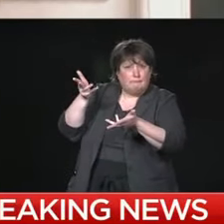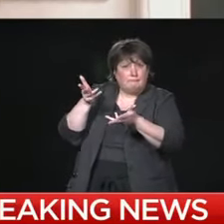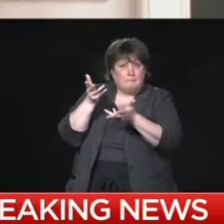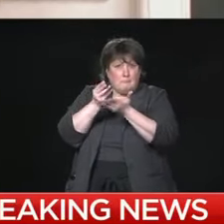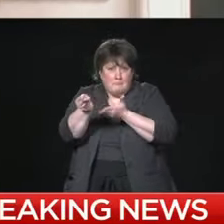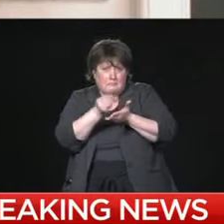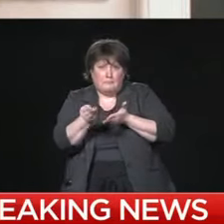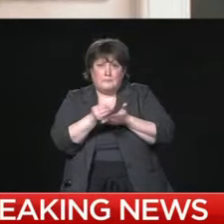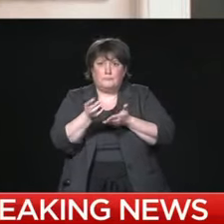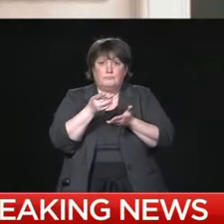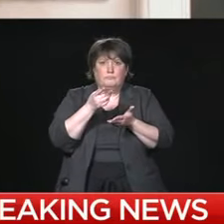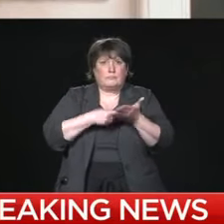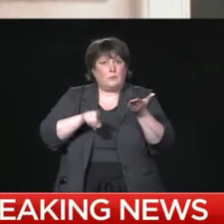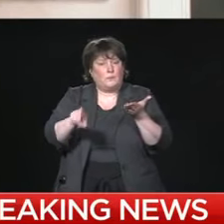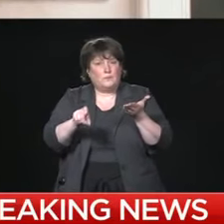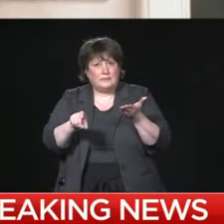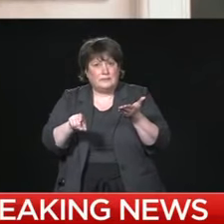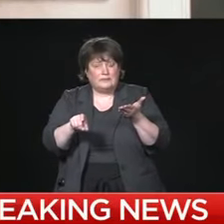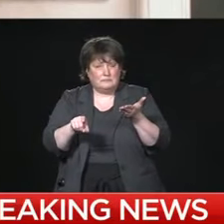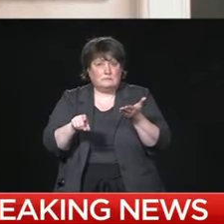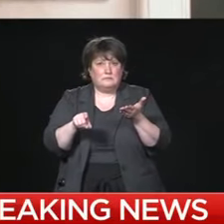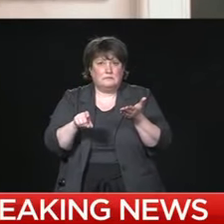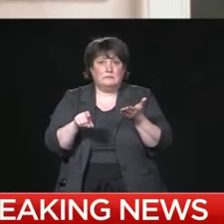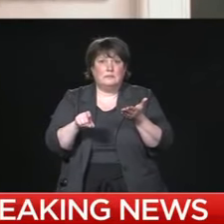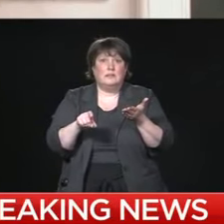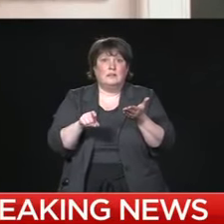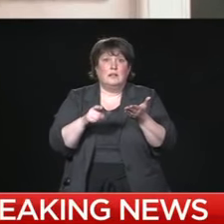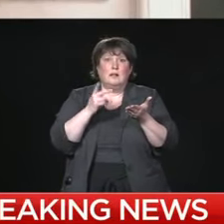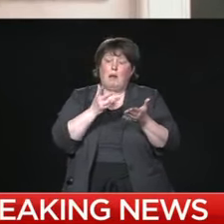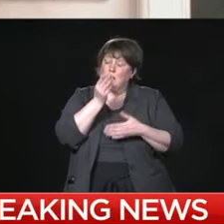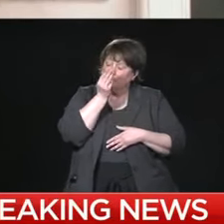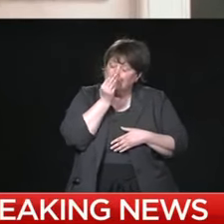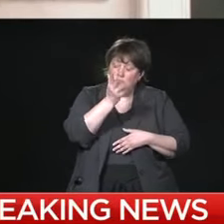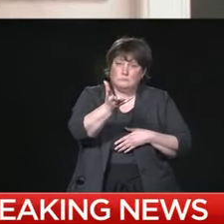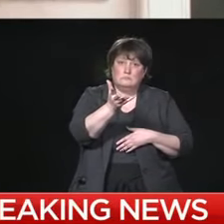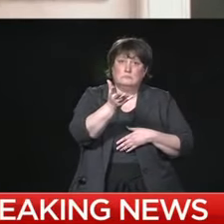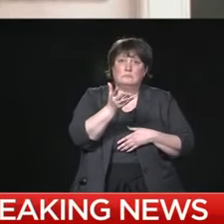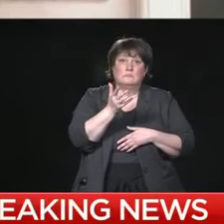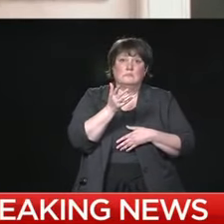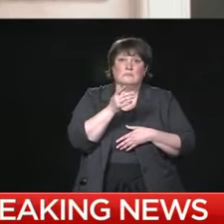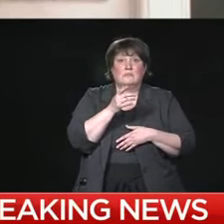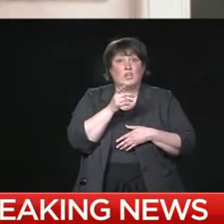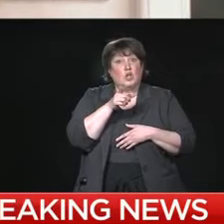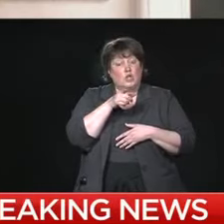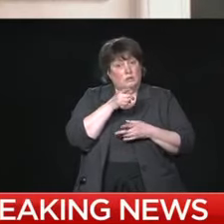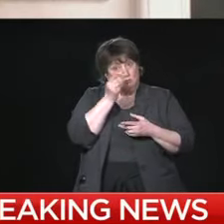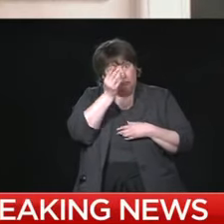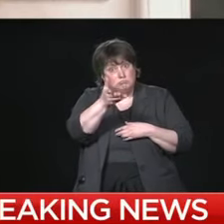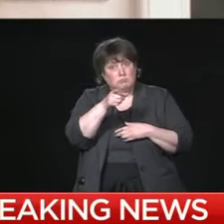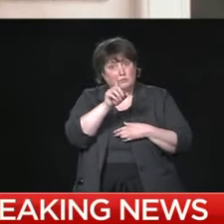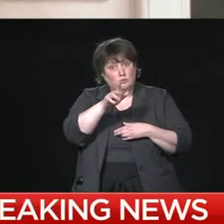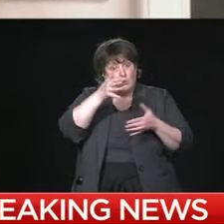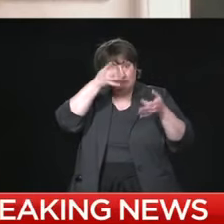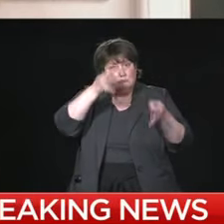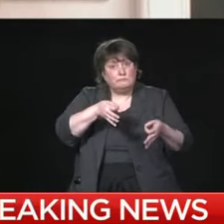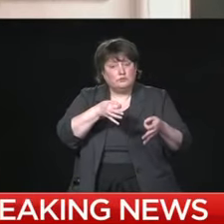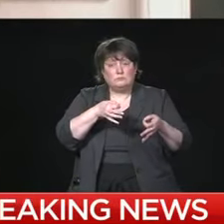we are reminding Canadians that the choices they are making today, that we are making today, by staying at